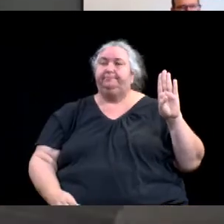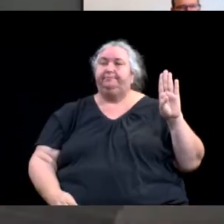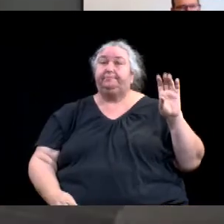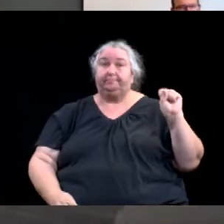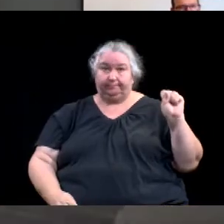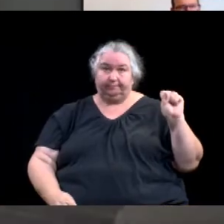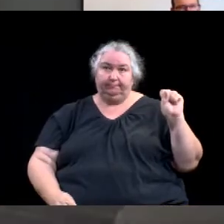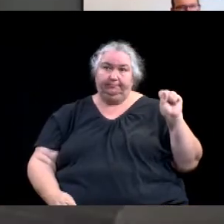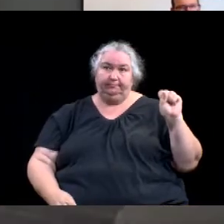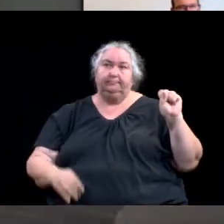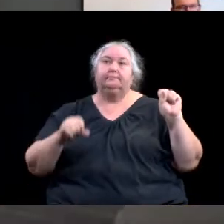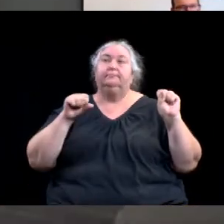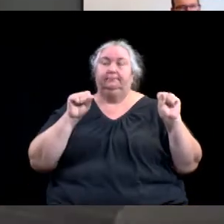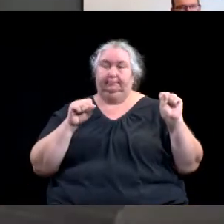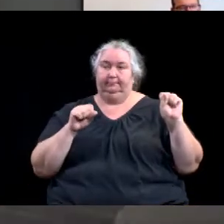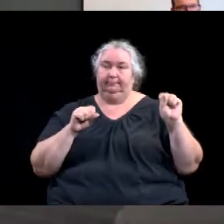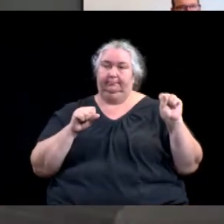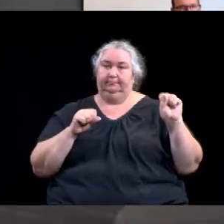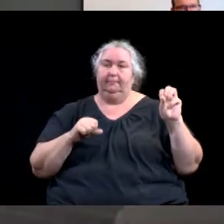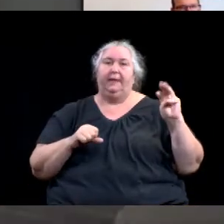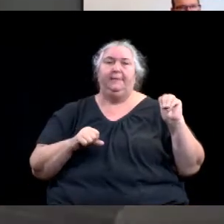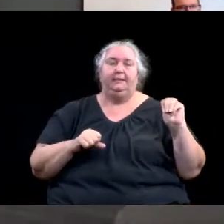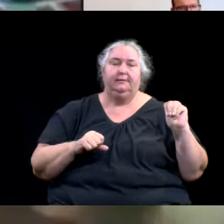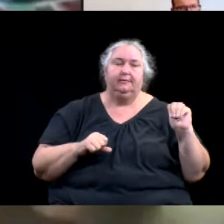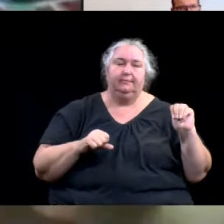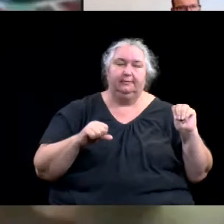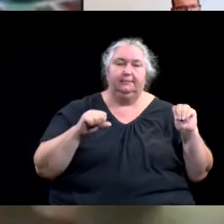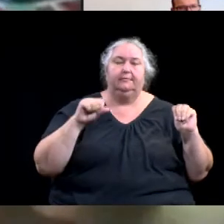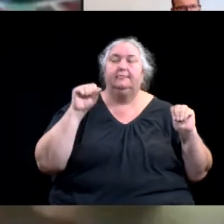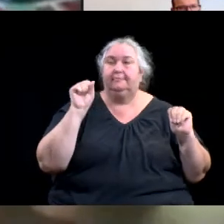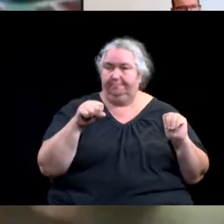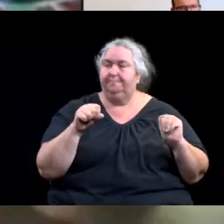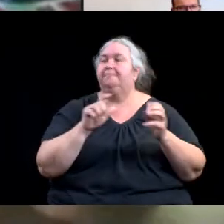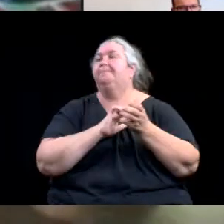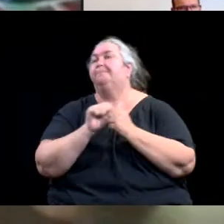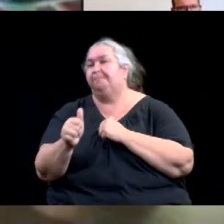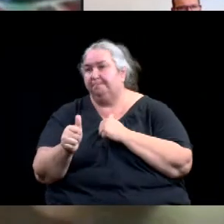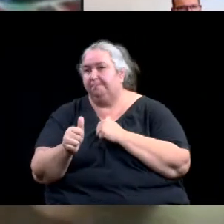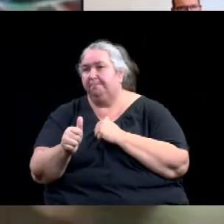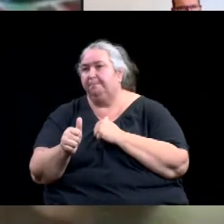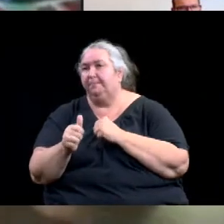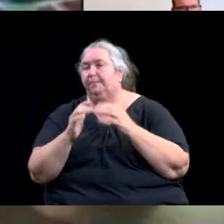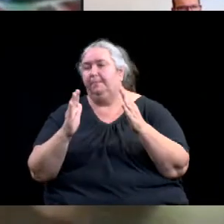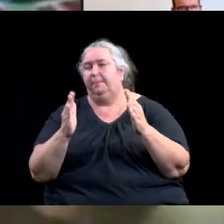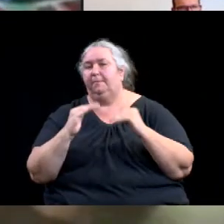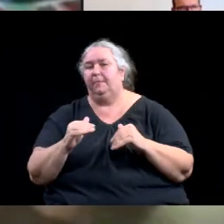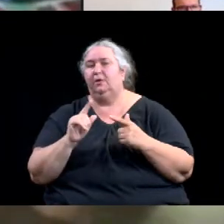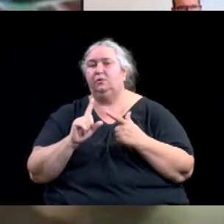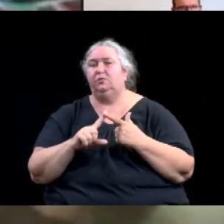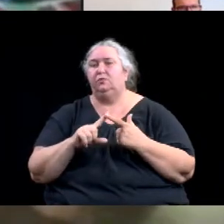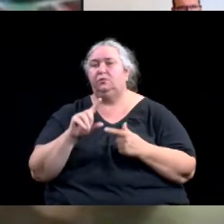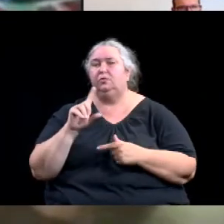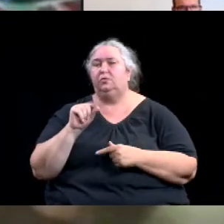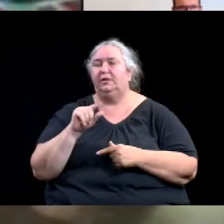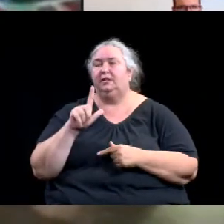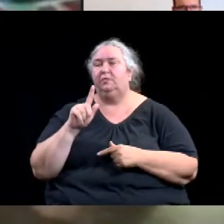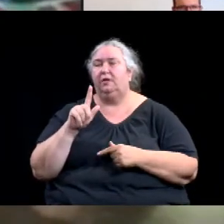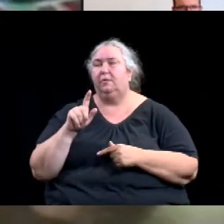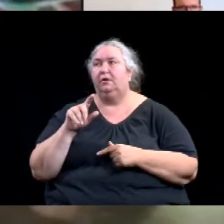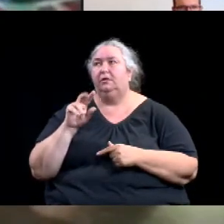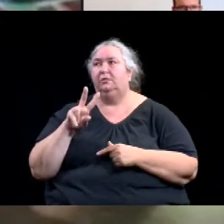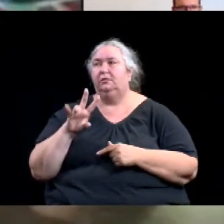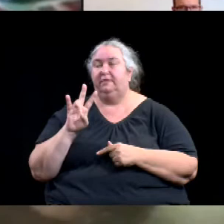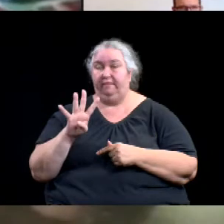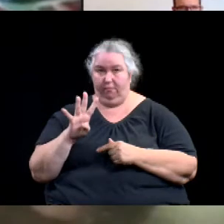ordinance 2021-274. An ordinance abandoning a portion of the right-of-way located at Dutton Avenue between South 4th Street and University